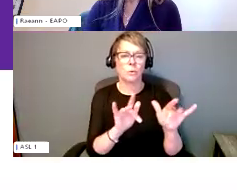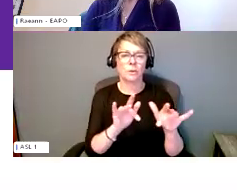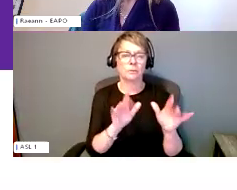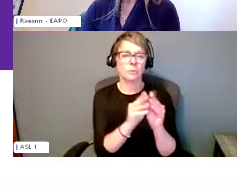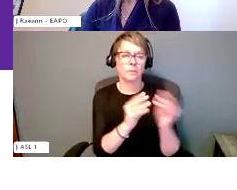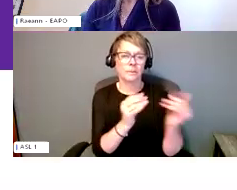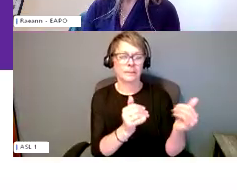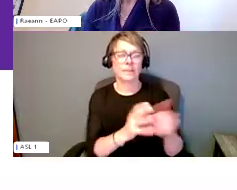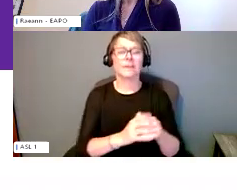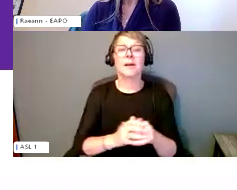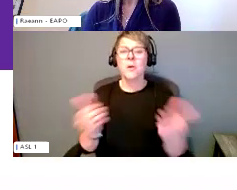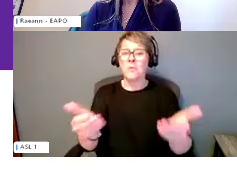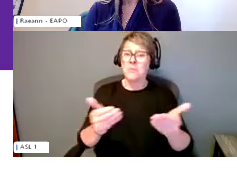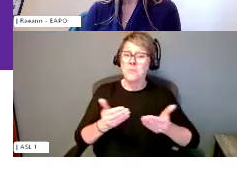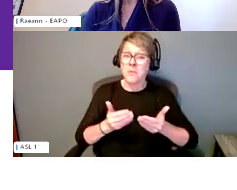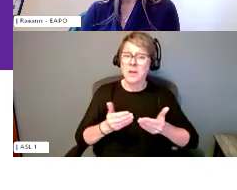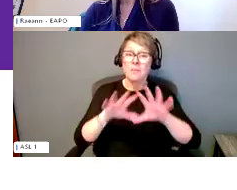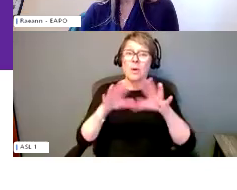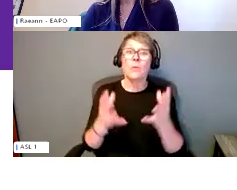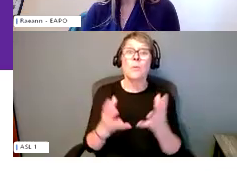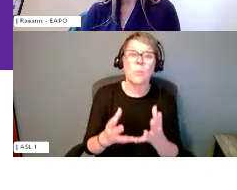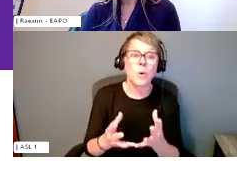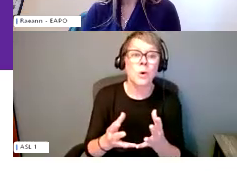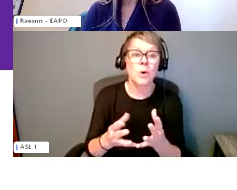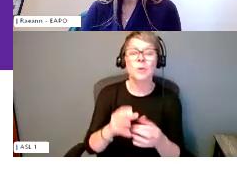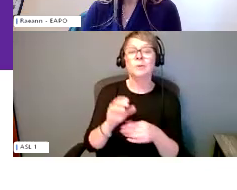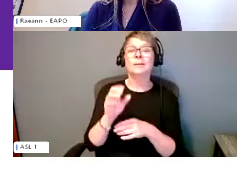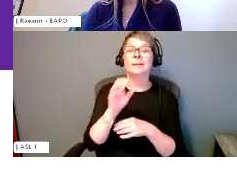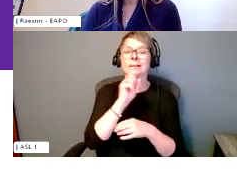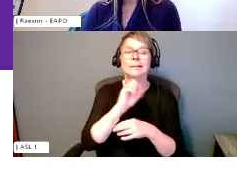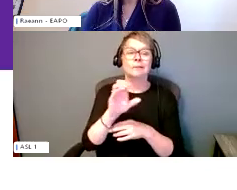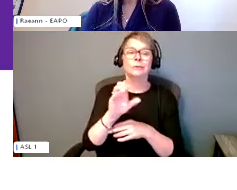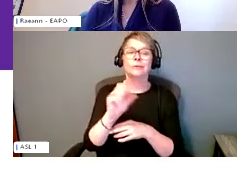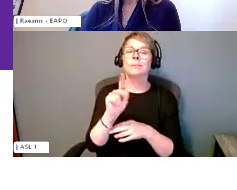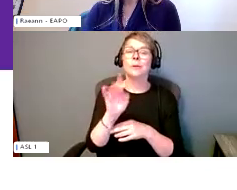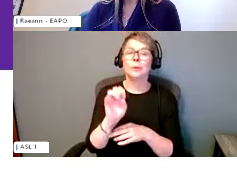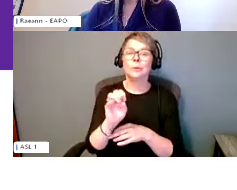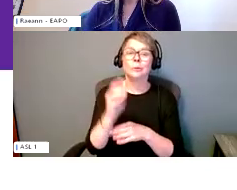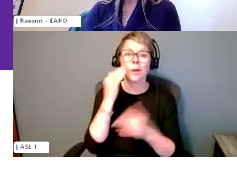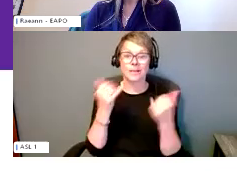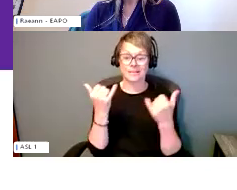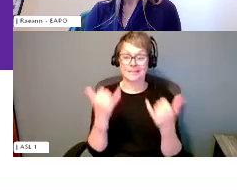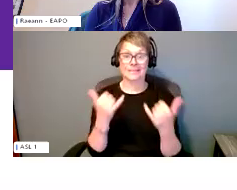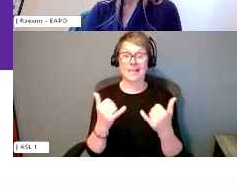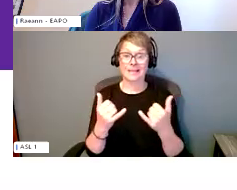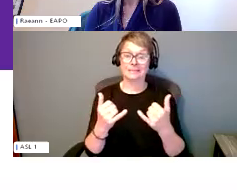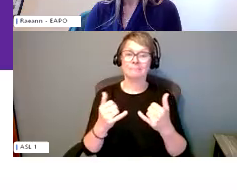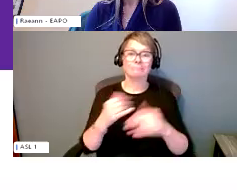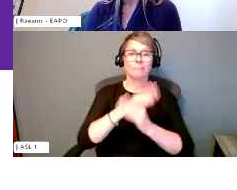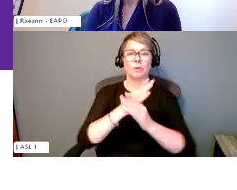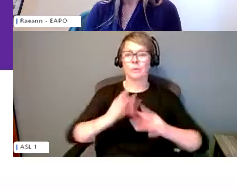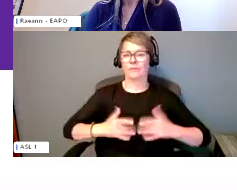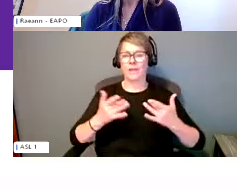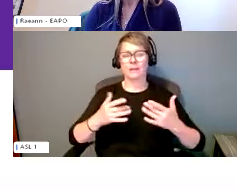So welcome everyone to World Elderbeast Awareness Day, our national virtual event. We are so pleased to be